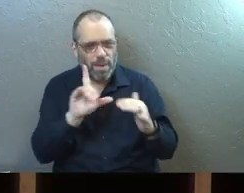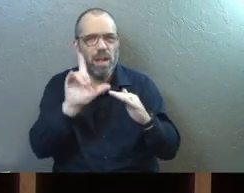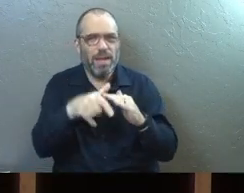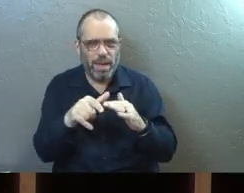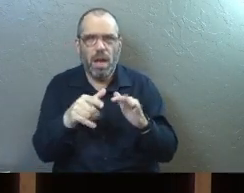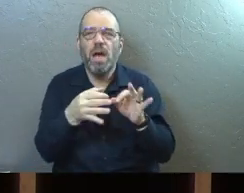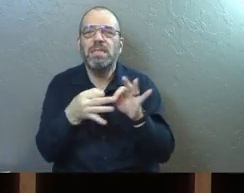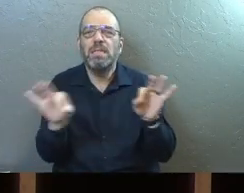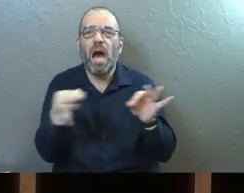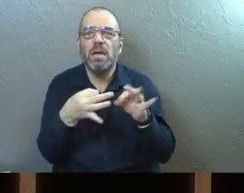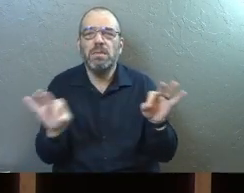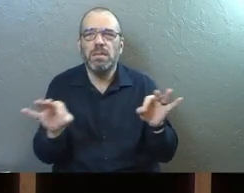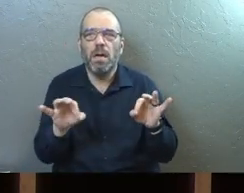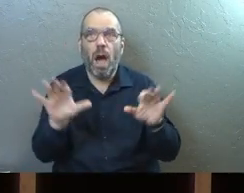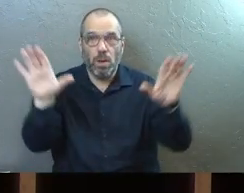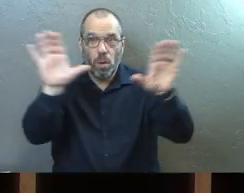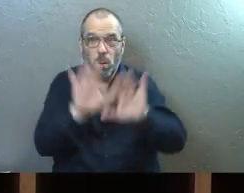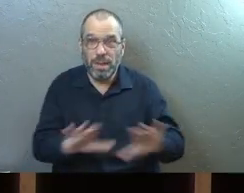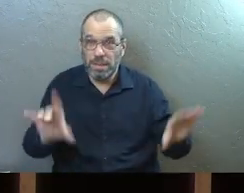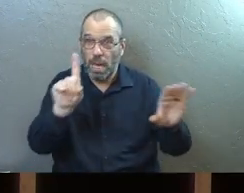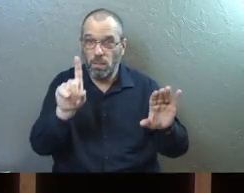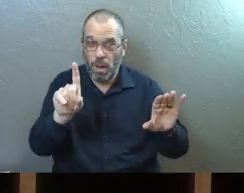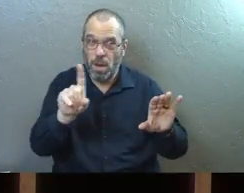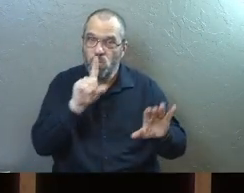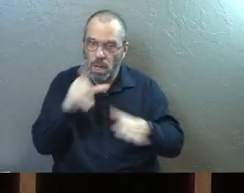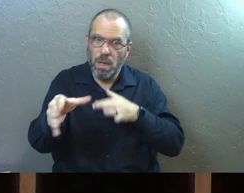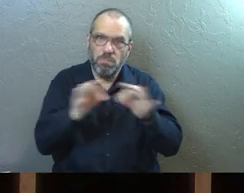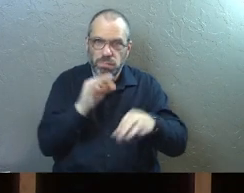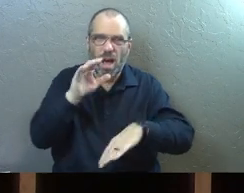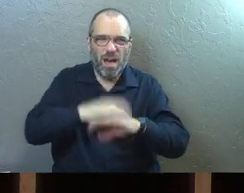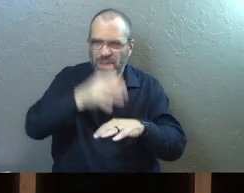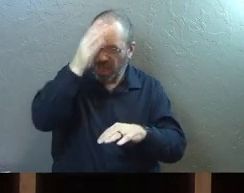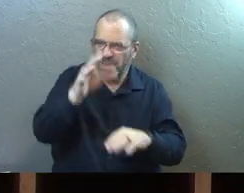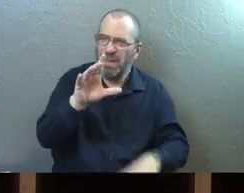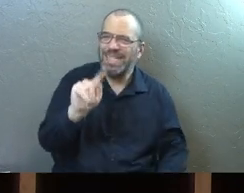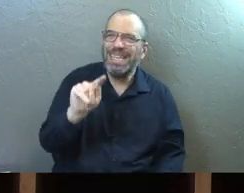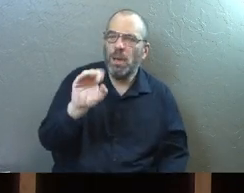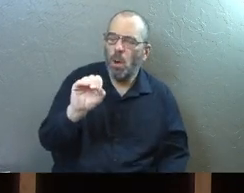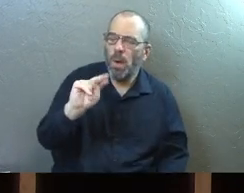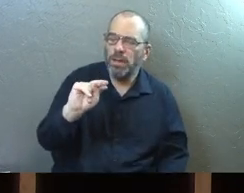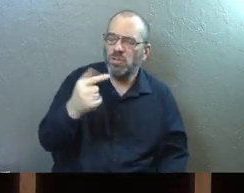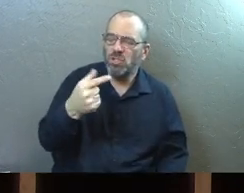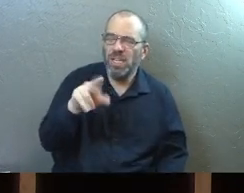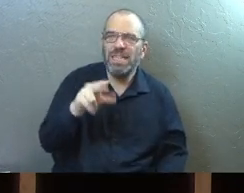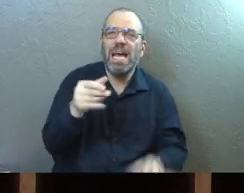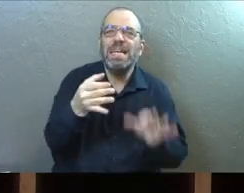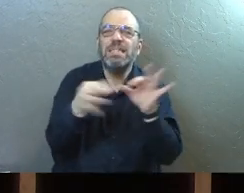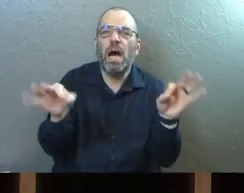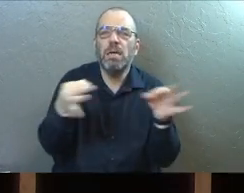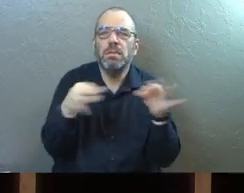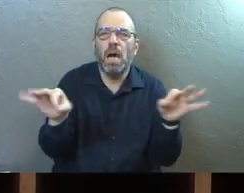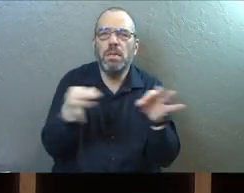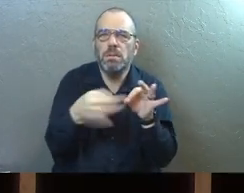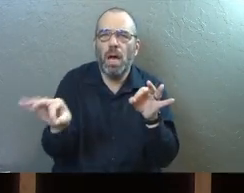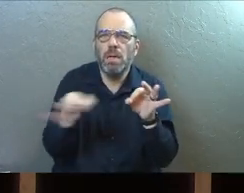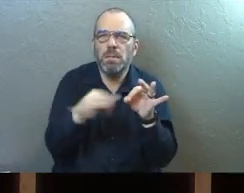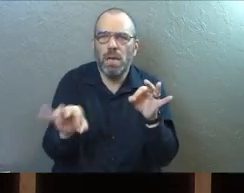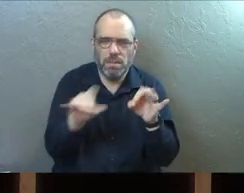later. We're going to spend a whole Sunday really going after the concept of tongues. I promise.